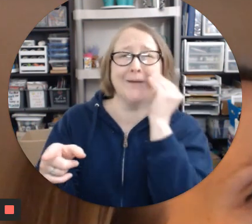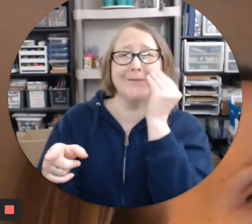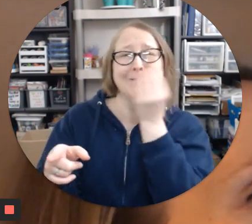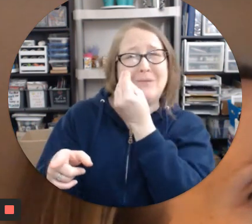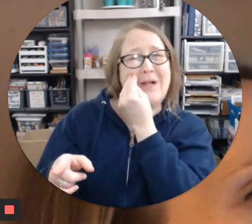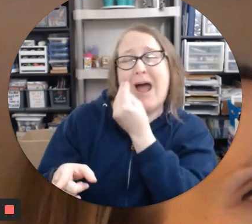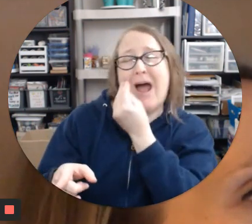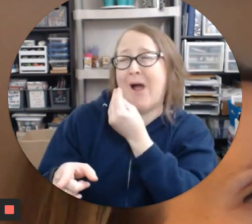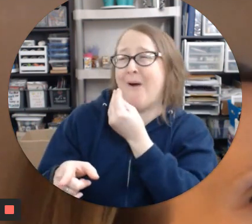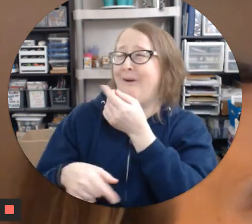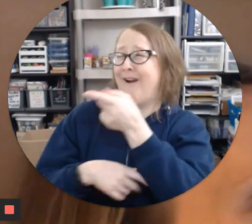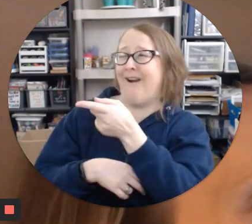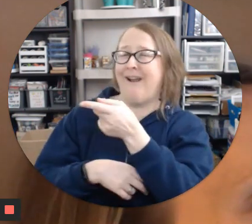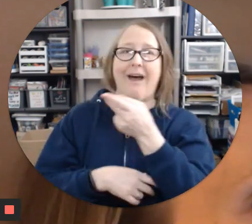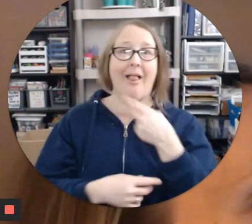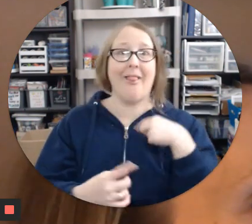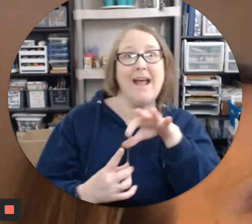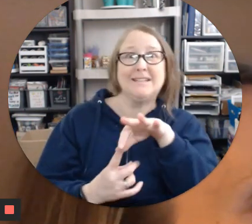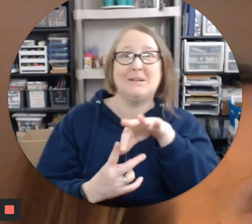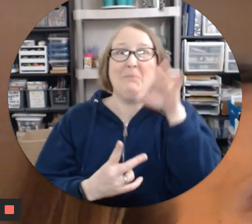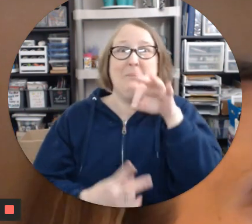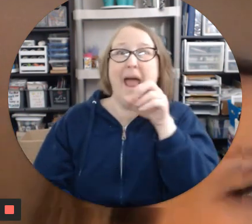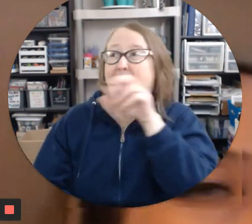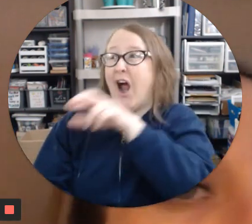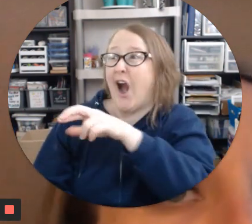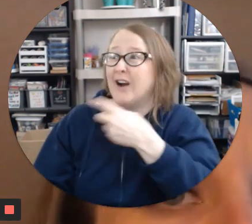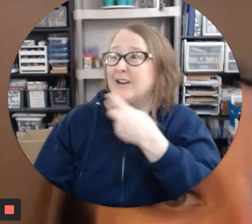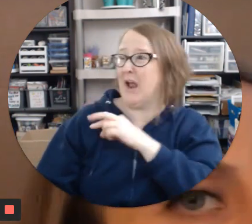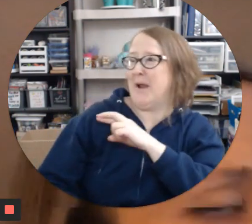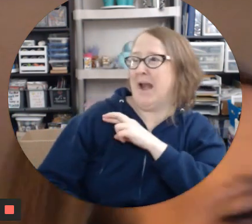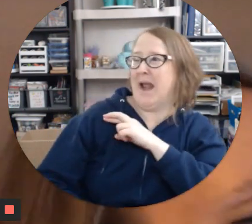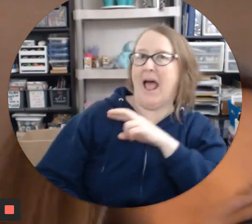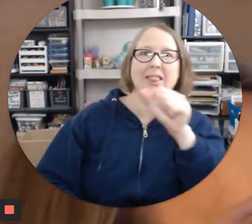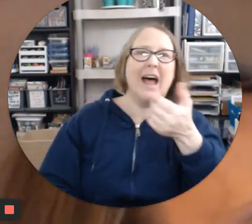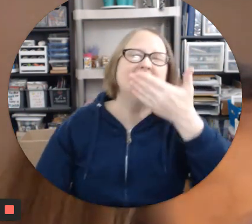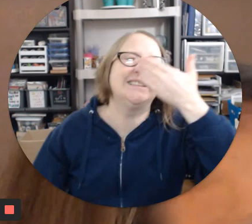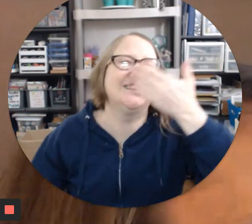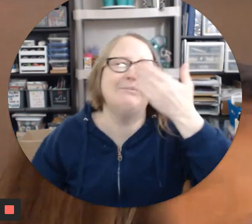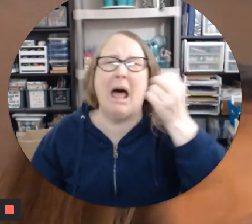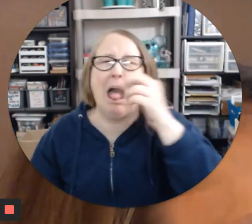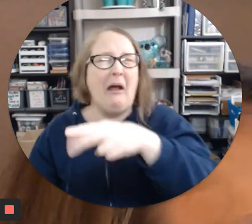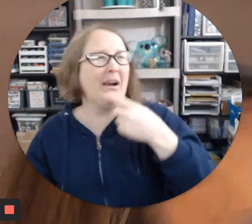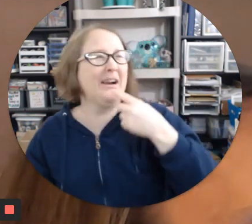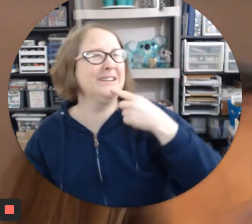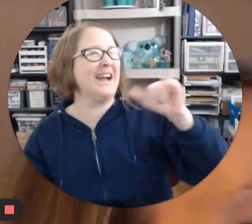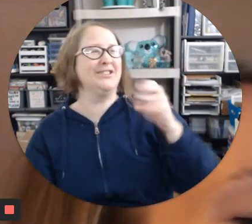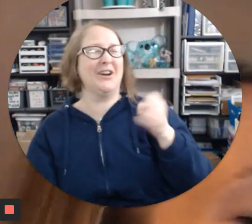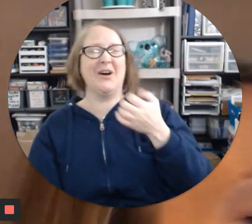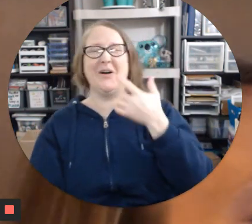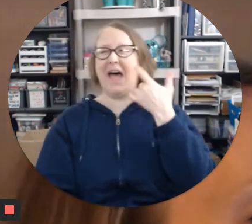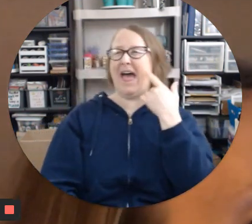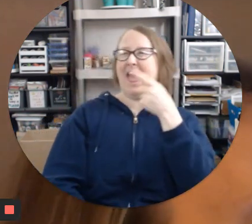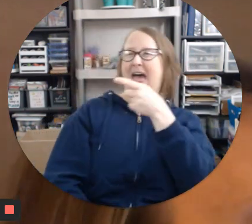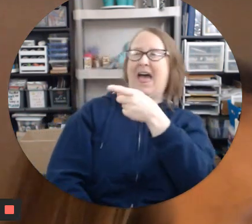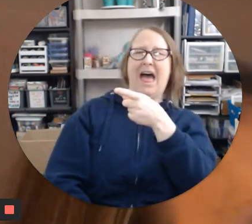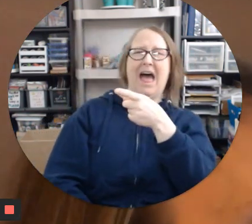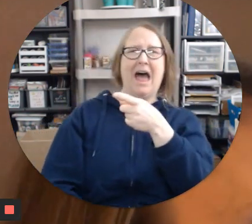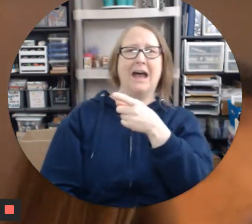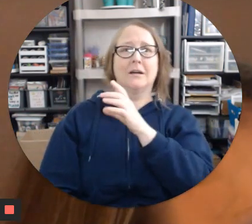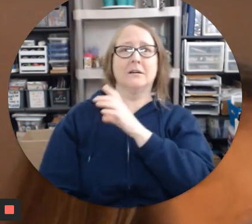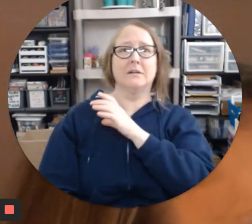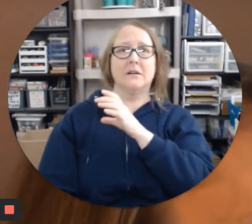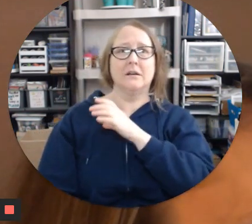the playground. Let's pick her, said Rita, pointing. Let's smell her, said Joe. Chrysanthemum